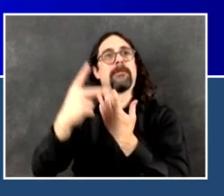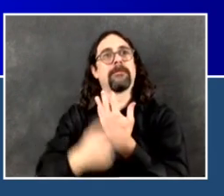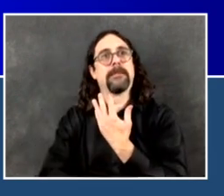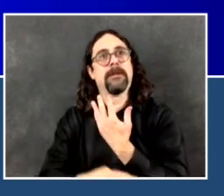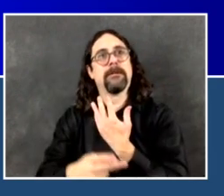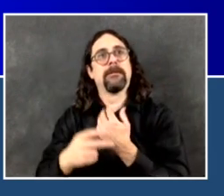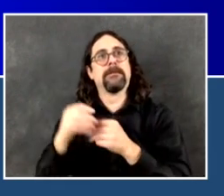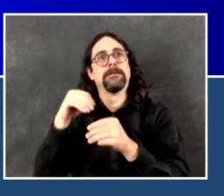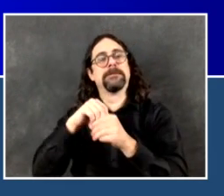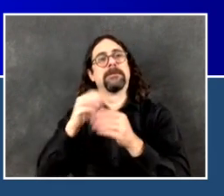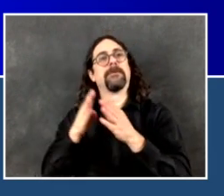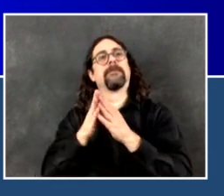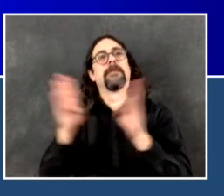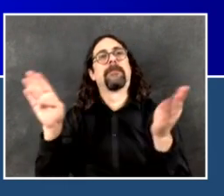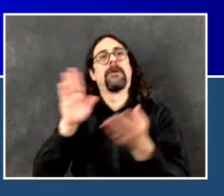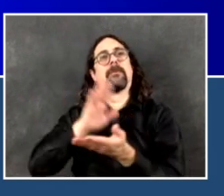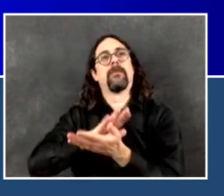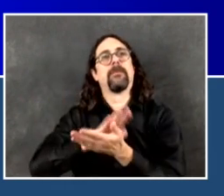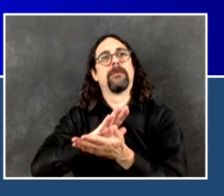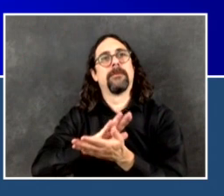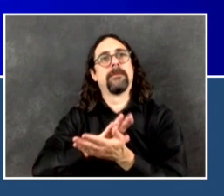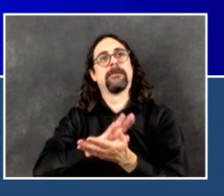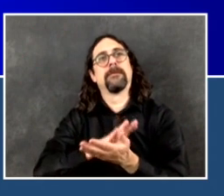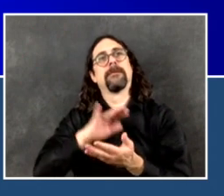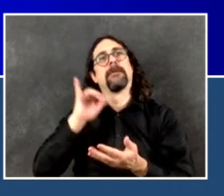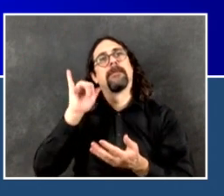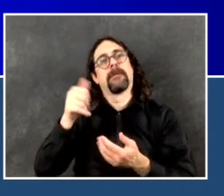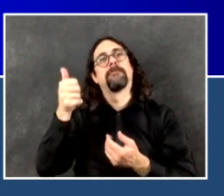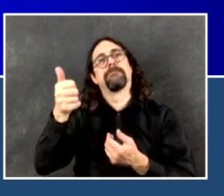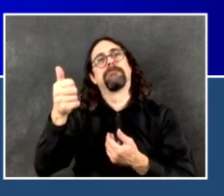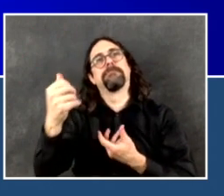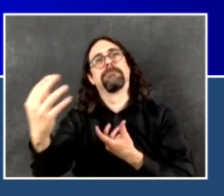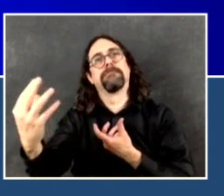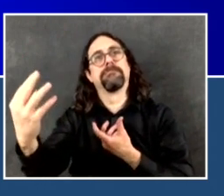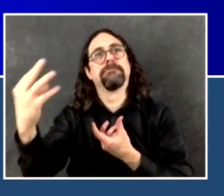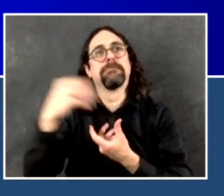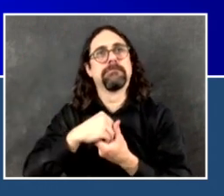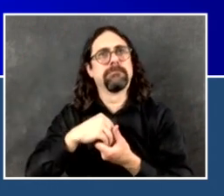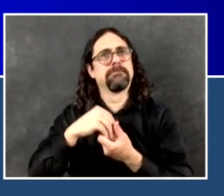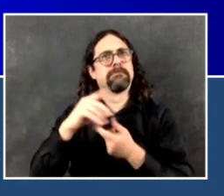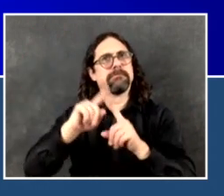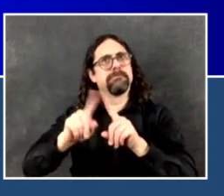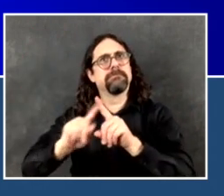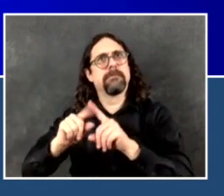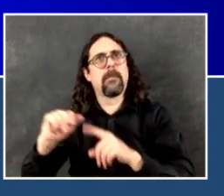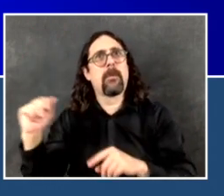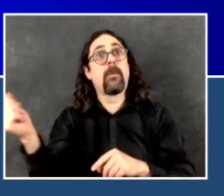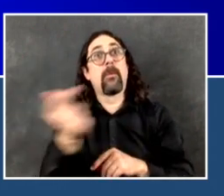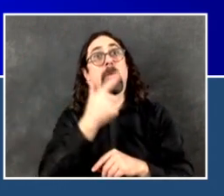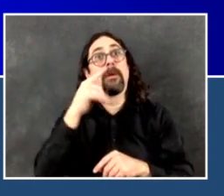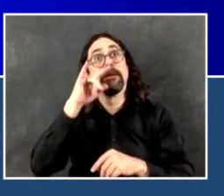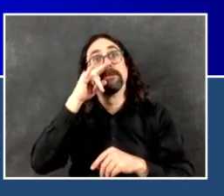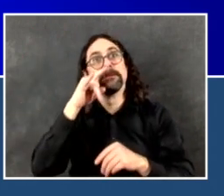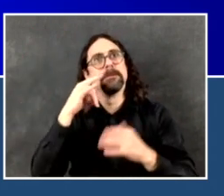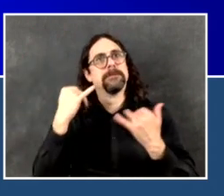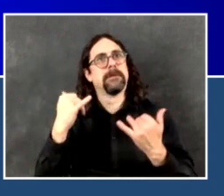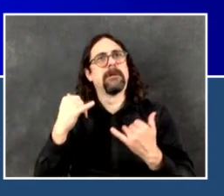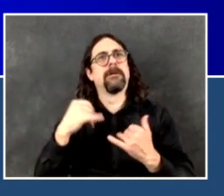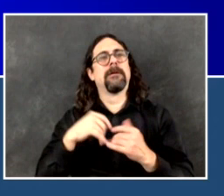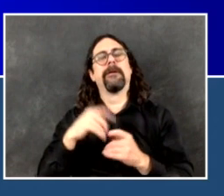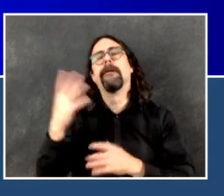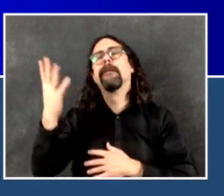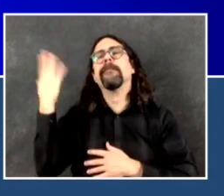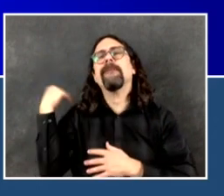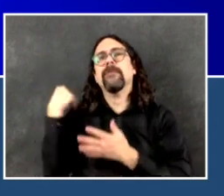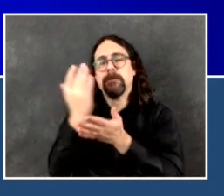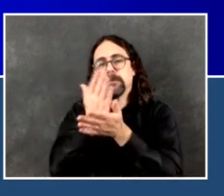Fred, every child in New York City public schools is now getting computer science education, and he led that effort